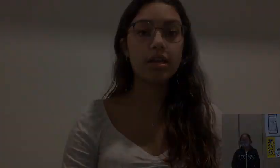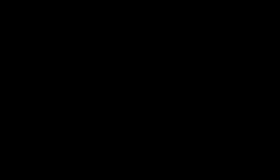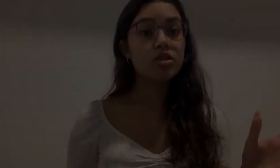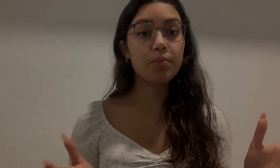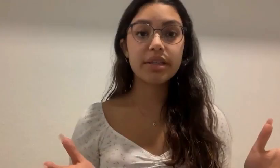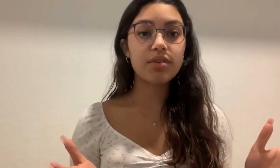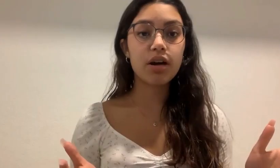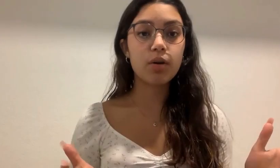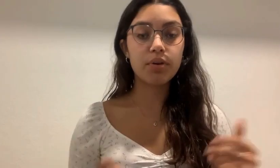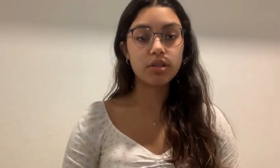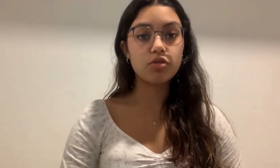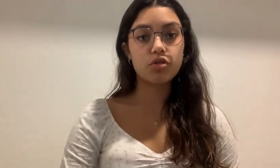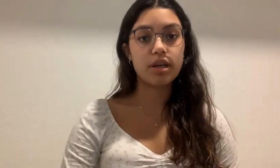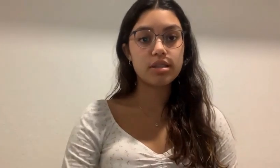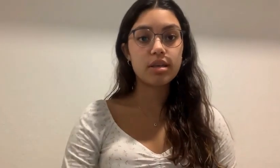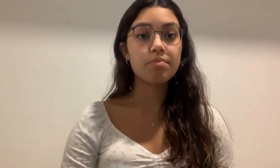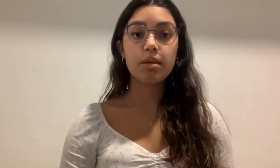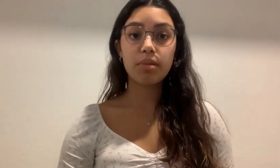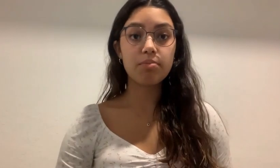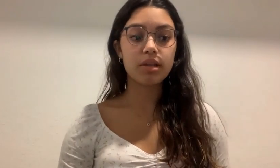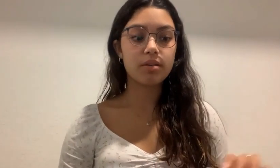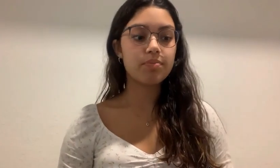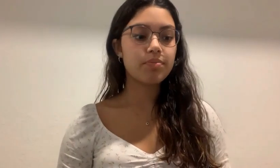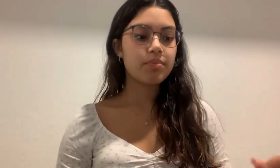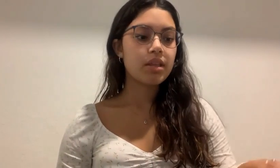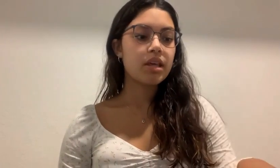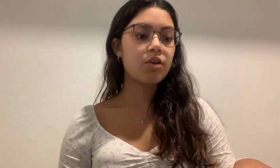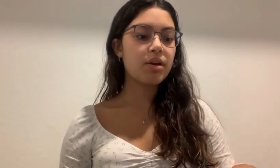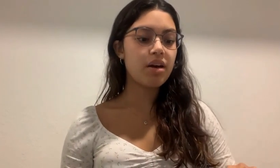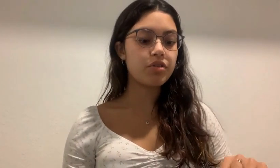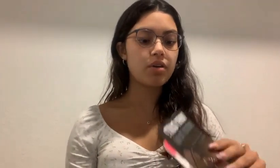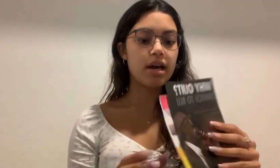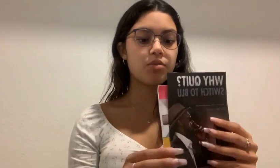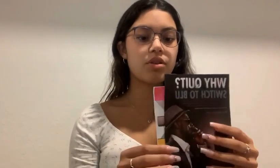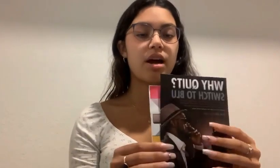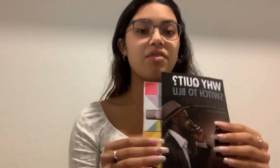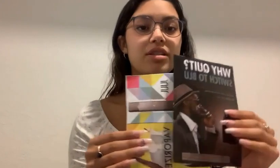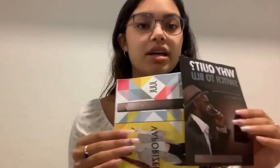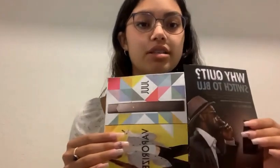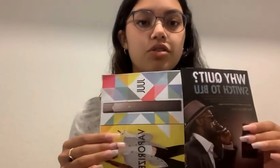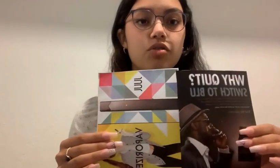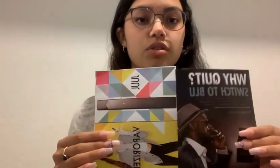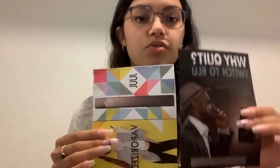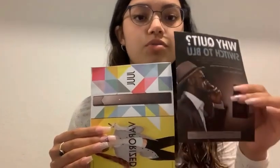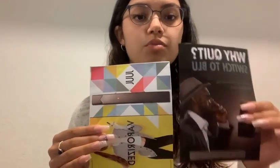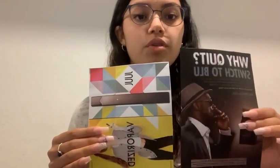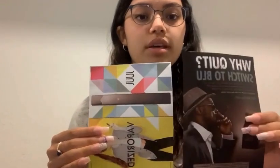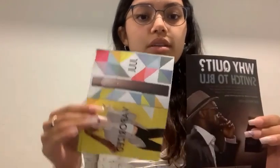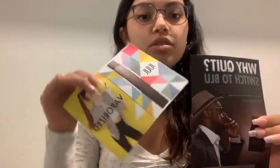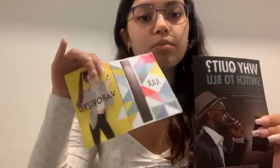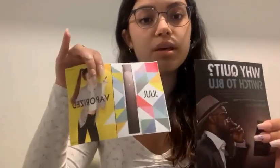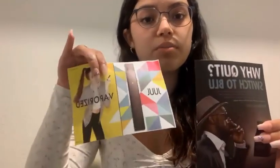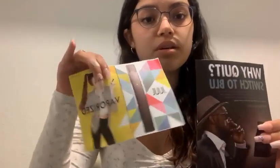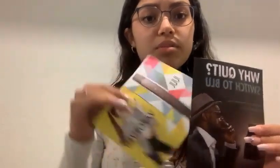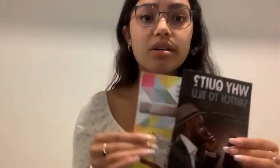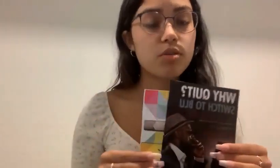side. So Big Tobacco put a new dress, vaping. Here we have two ads when they're advertising you to switch from smoking